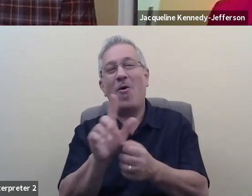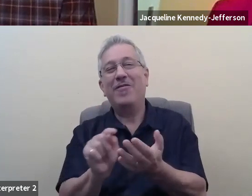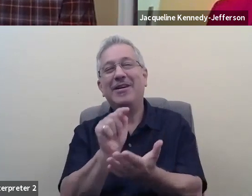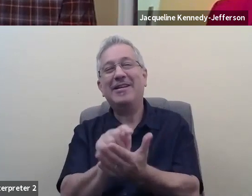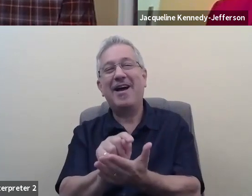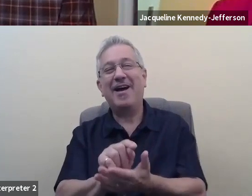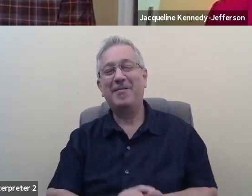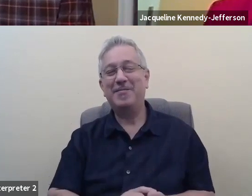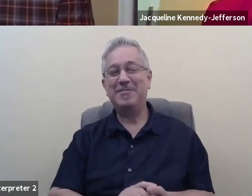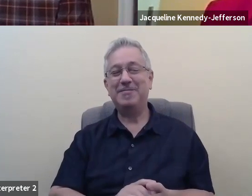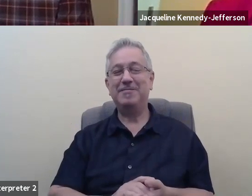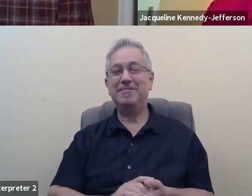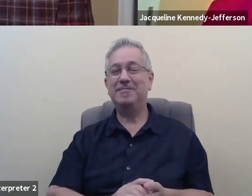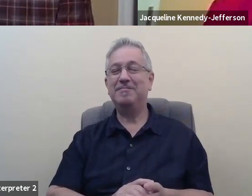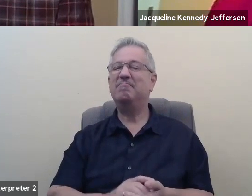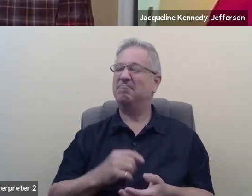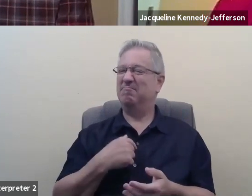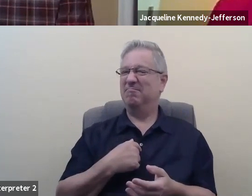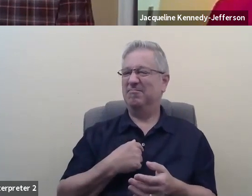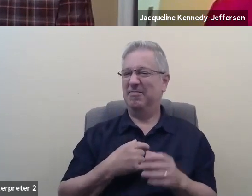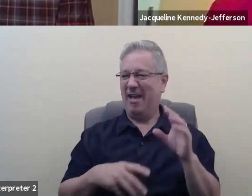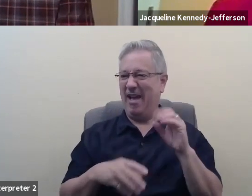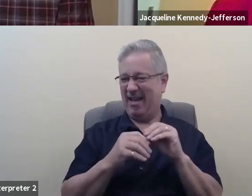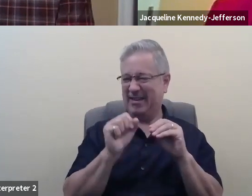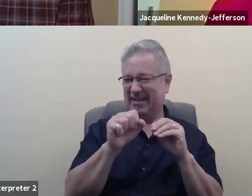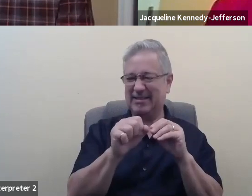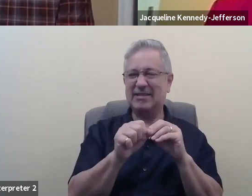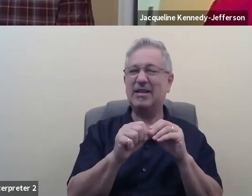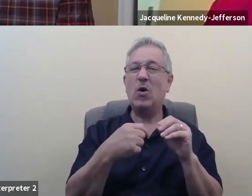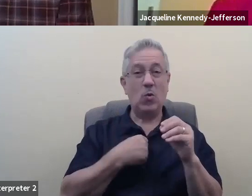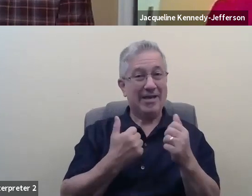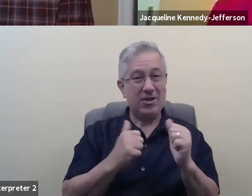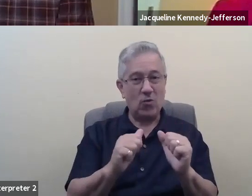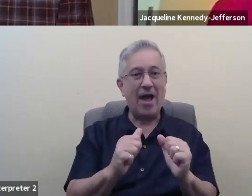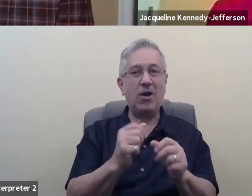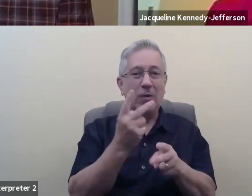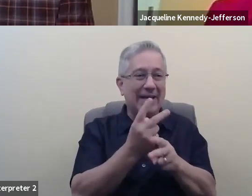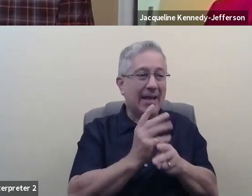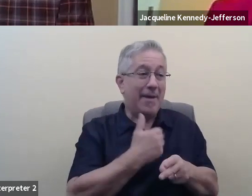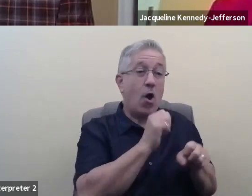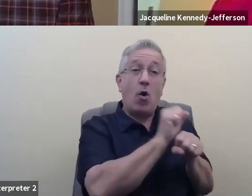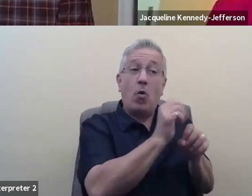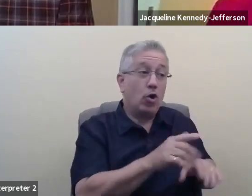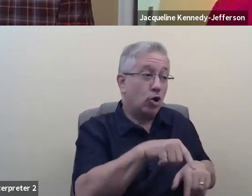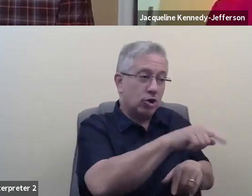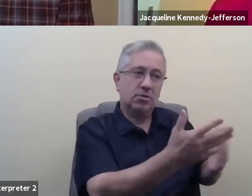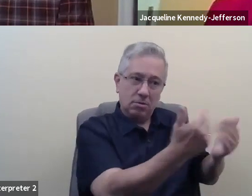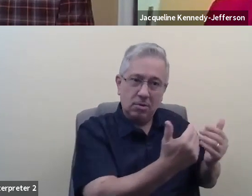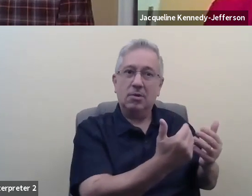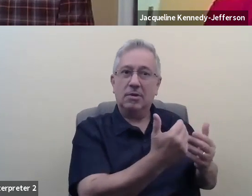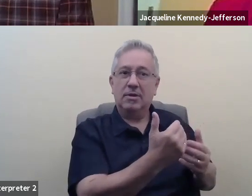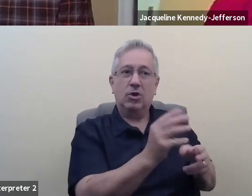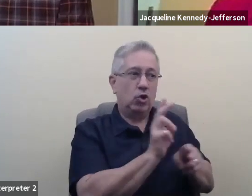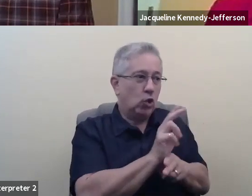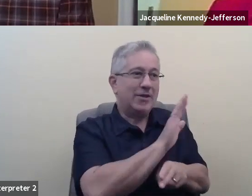And one thing I'll add really quickly is we really utilize our employee inclusion groups as, our kind of foot soldiers. They have their